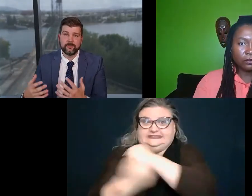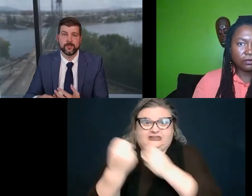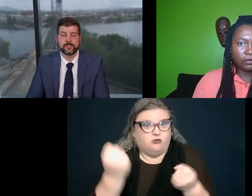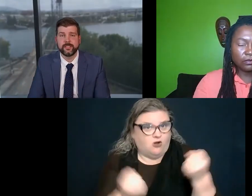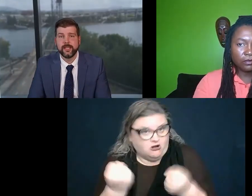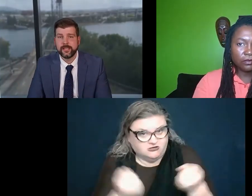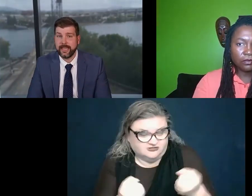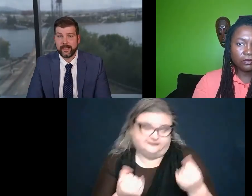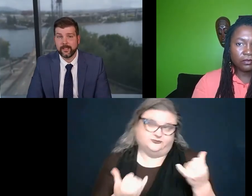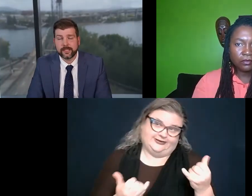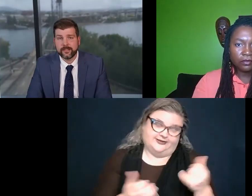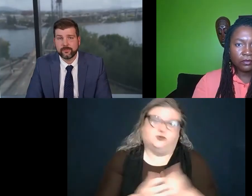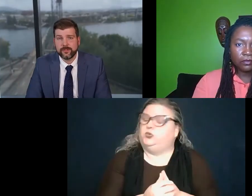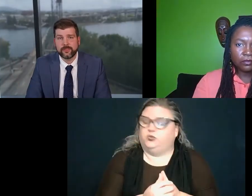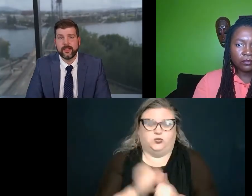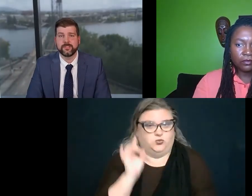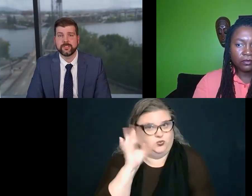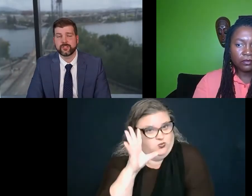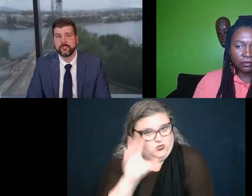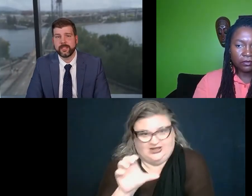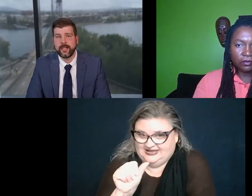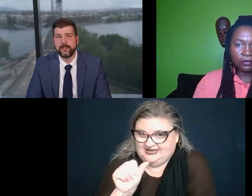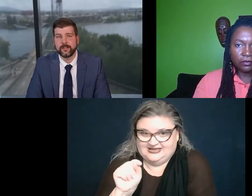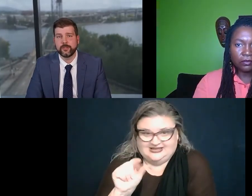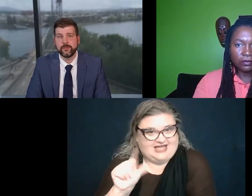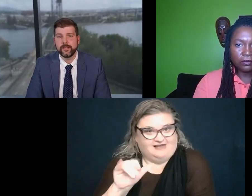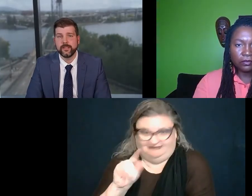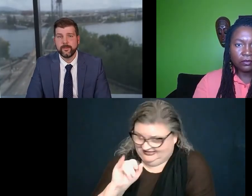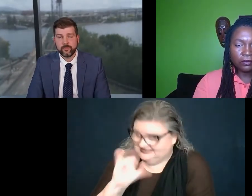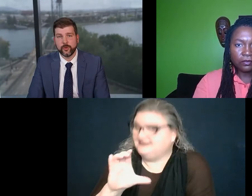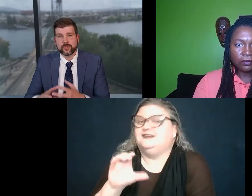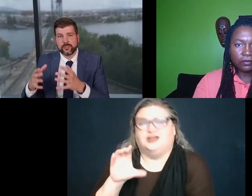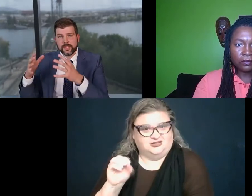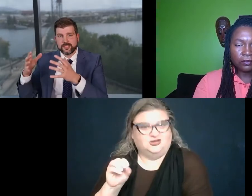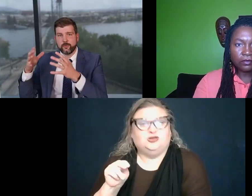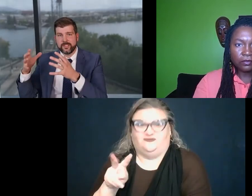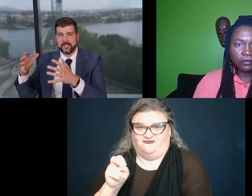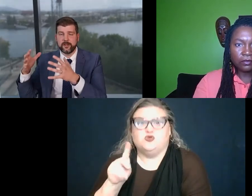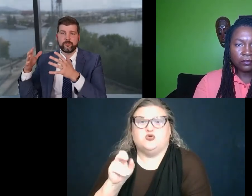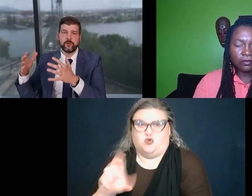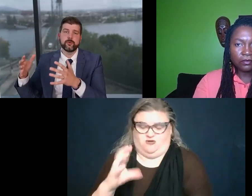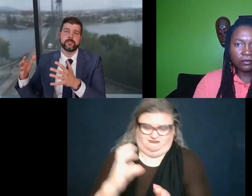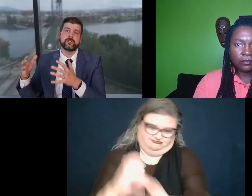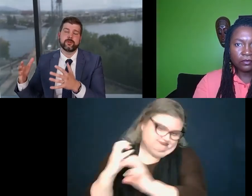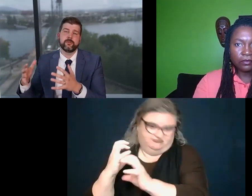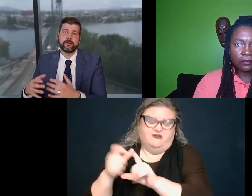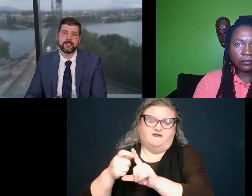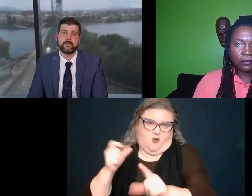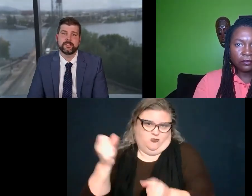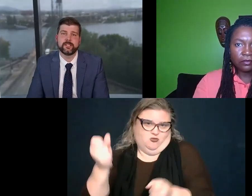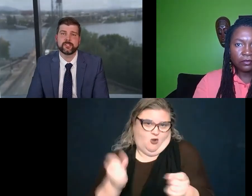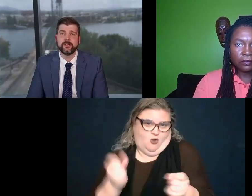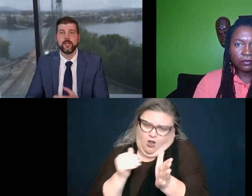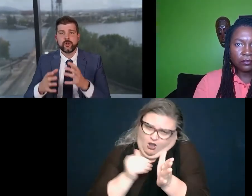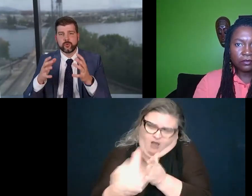now, unfortunately, catalytic converter theft is extremely high in our community. Those are things that we see that are frequently driven by